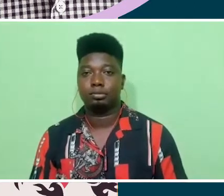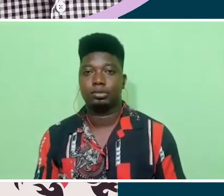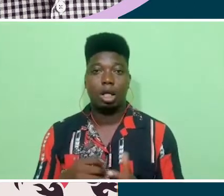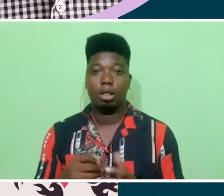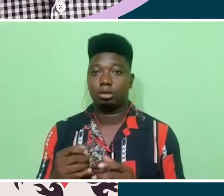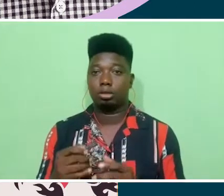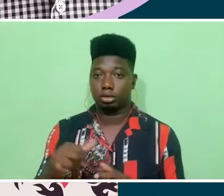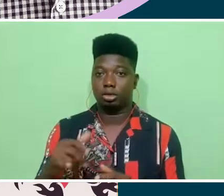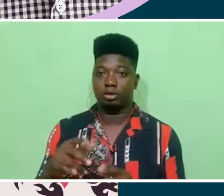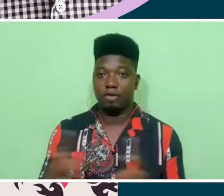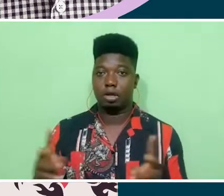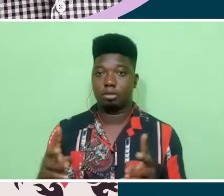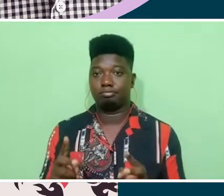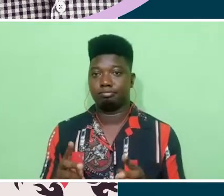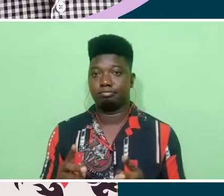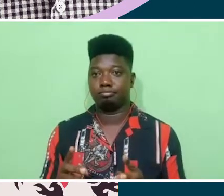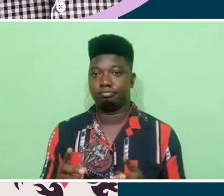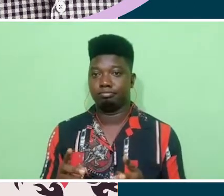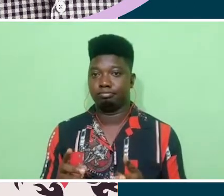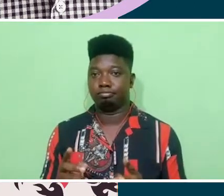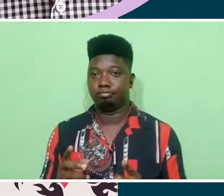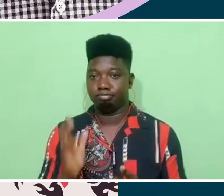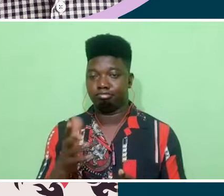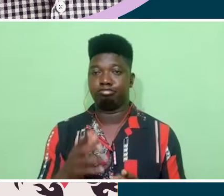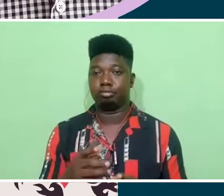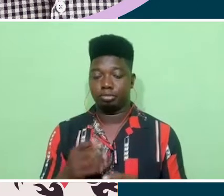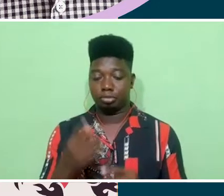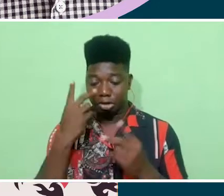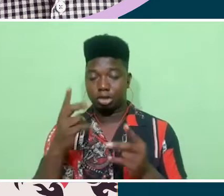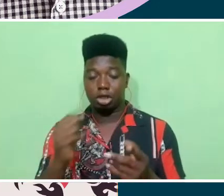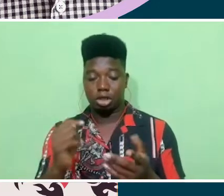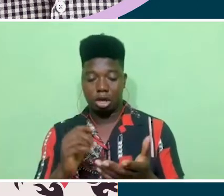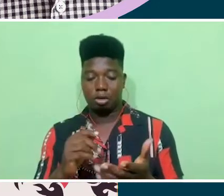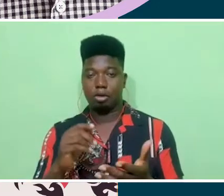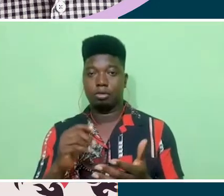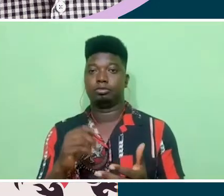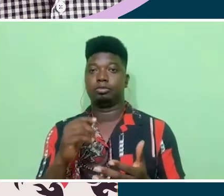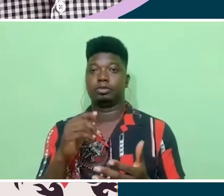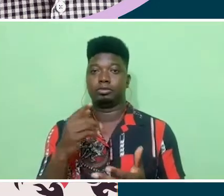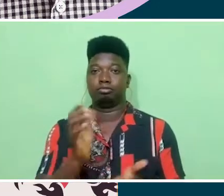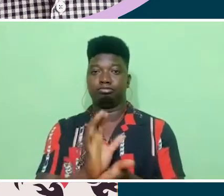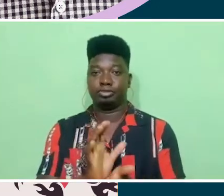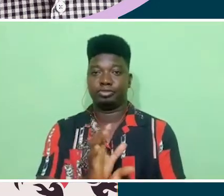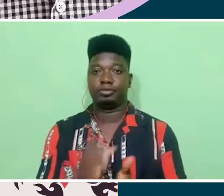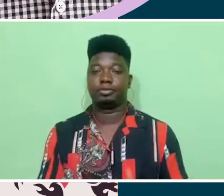movies, Marvel made 20 movies before they had one with a female lead. So it's slow going.